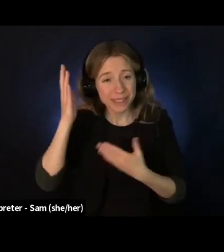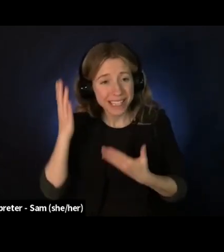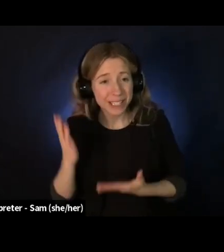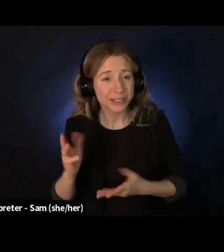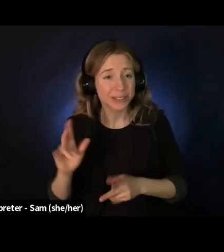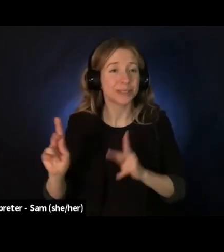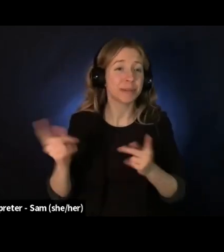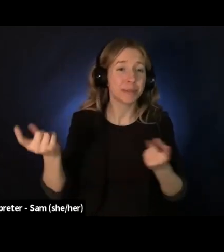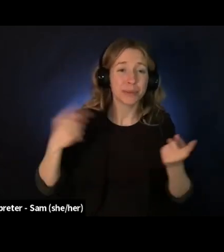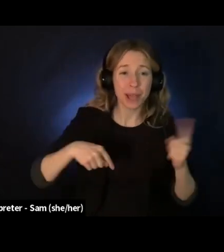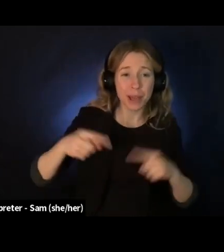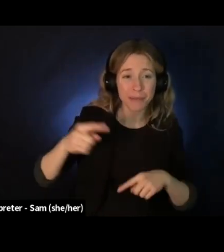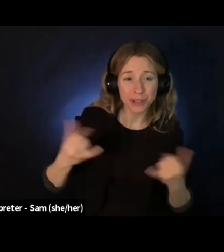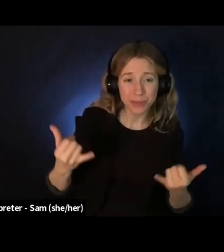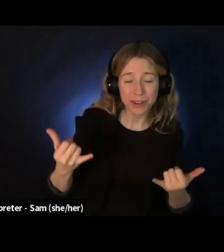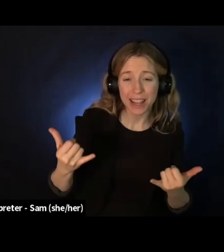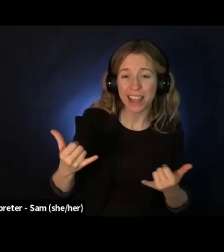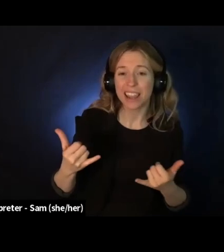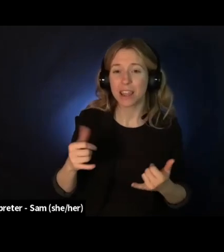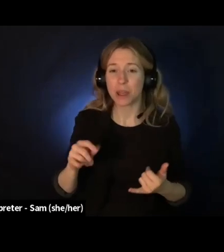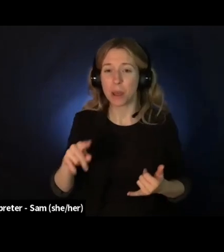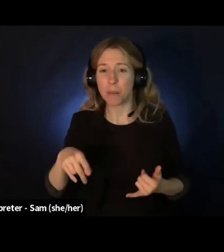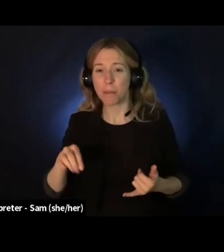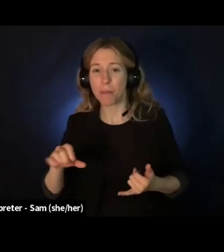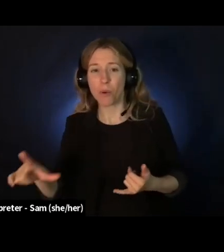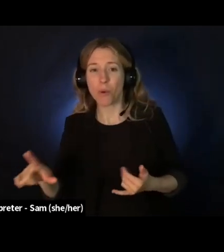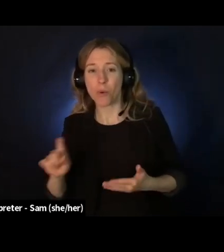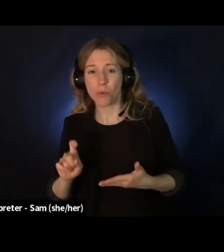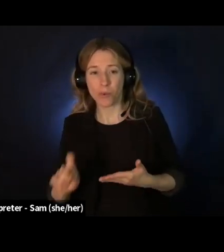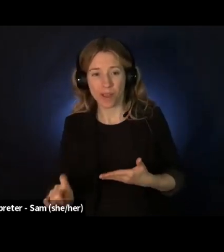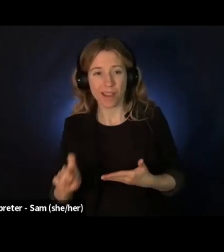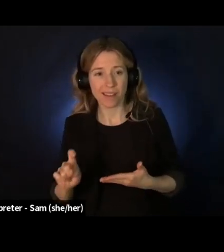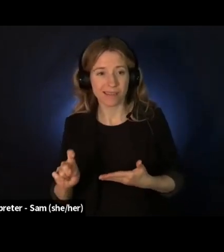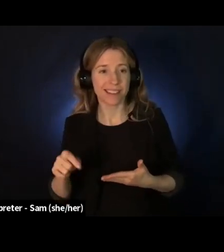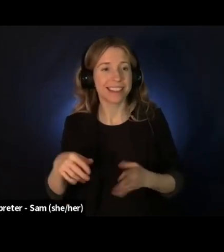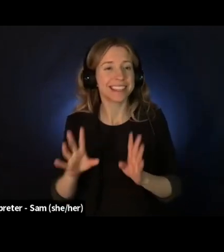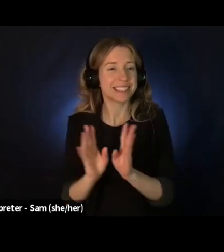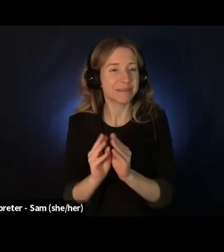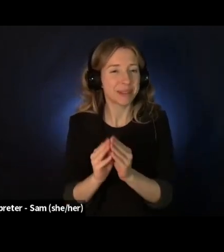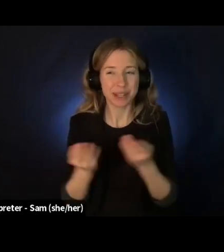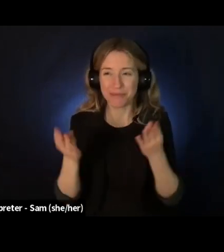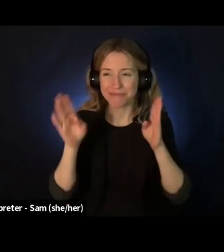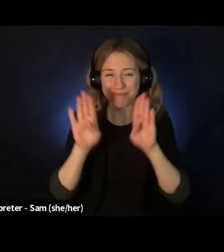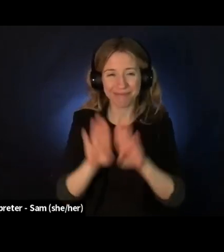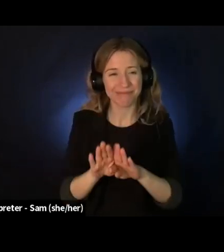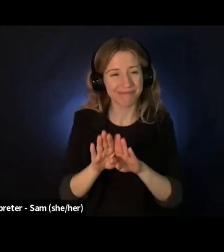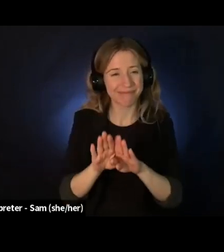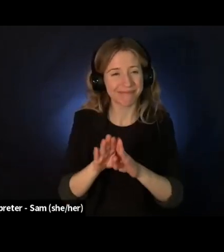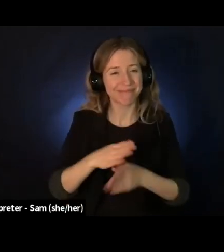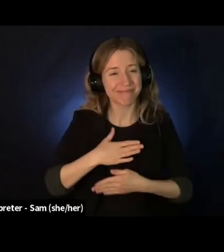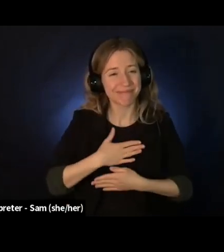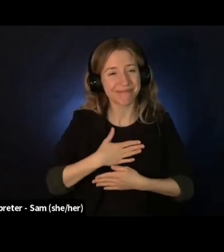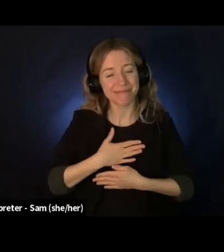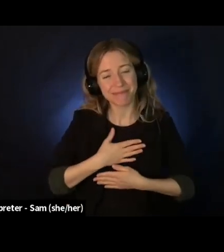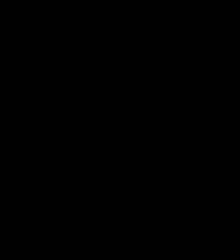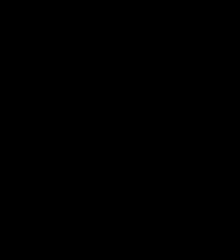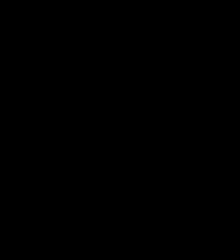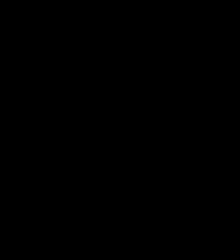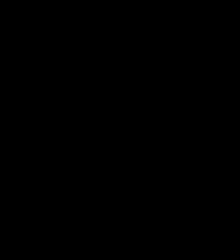us. I'm going to end the poll now and close this meeting and have a lovely day. Hope to see you soon.